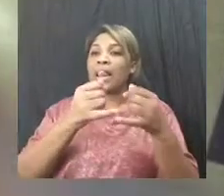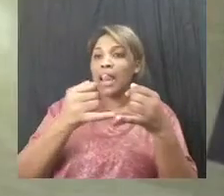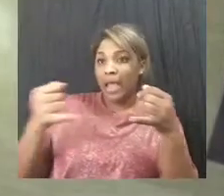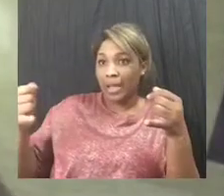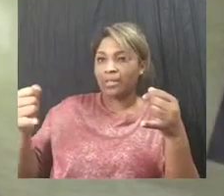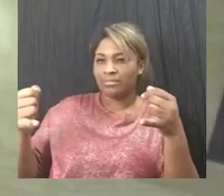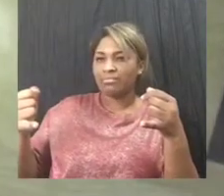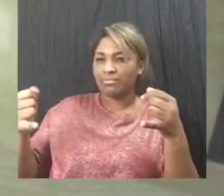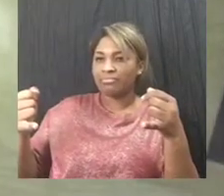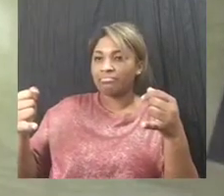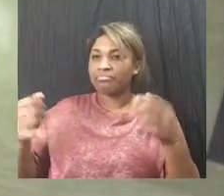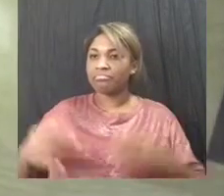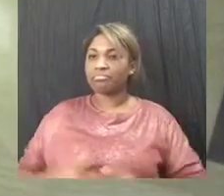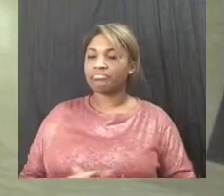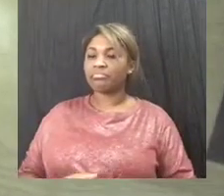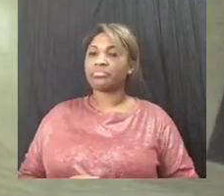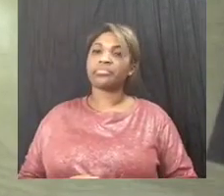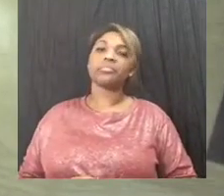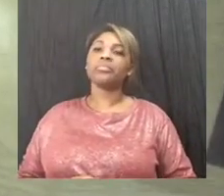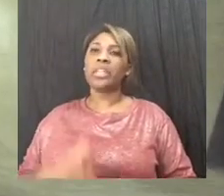my papers.